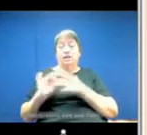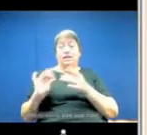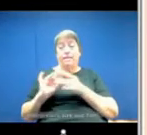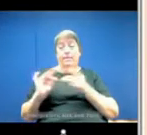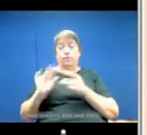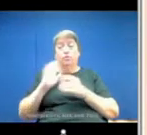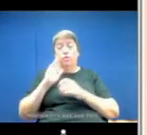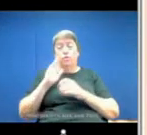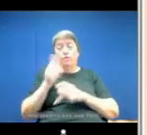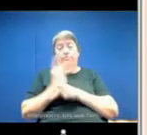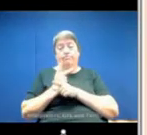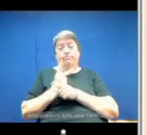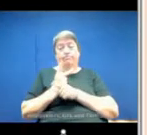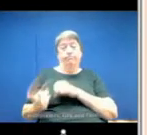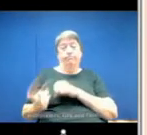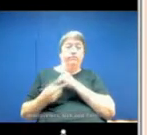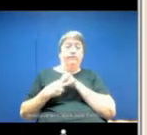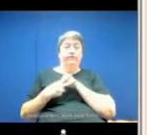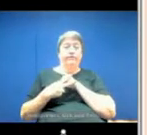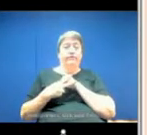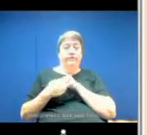preserved.